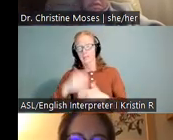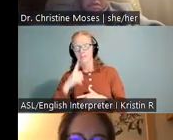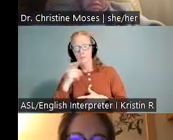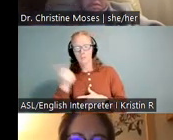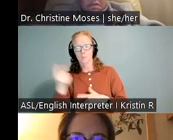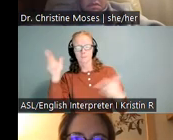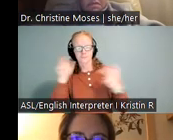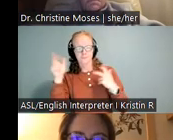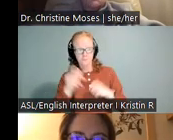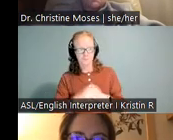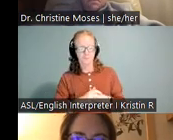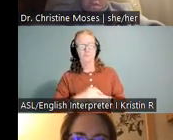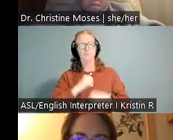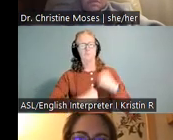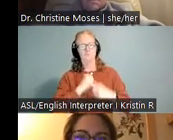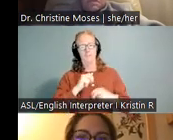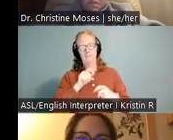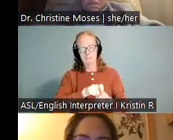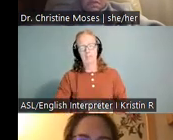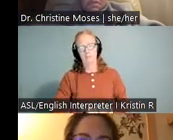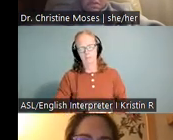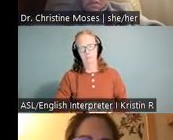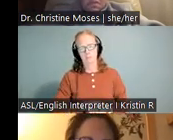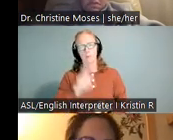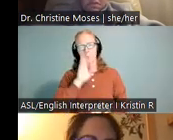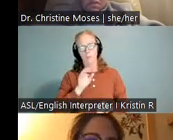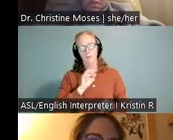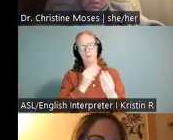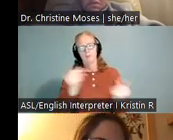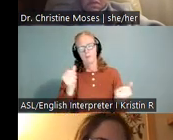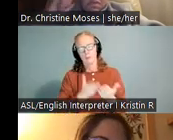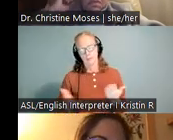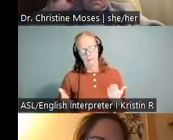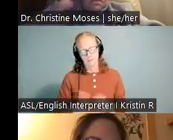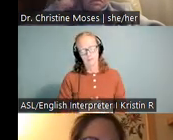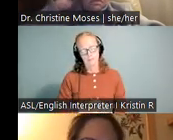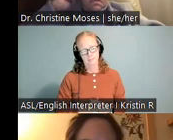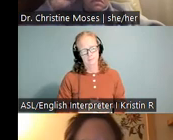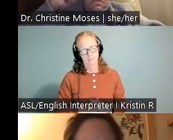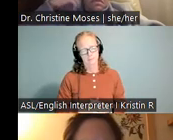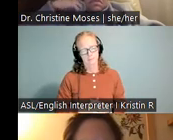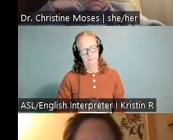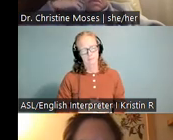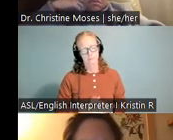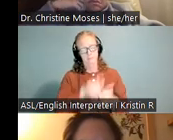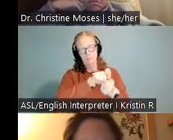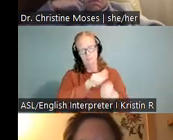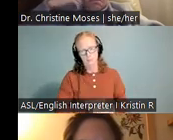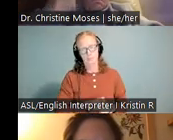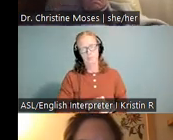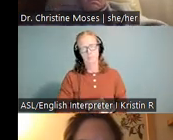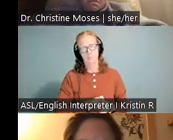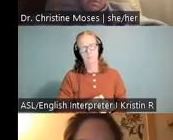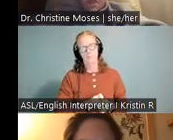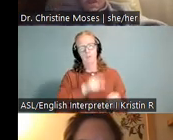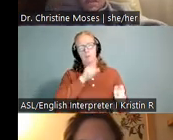is the structure and detail space, which will address things like how the work is organized.